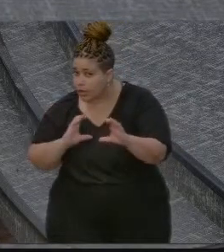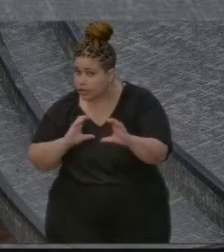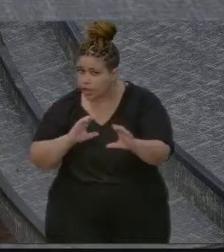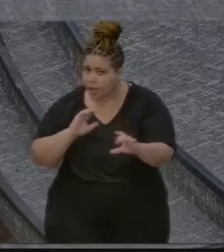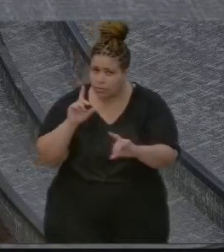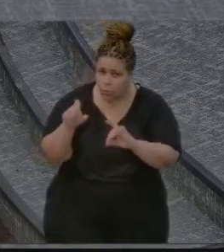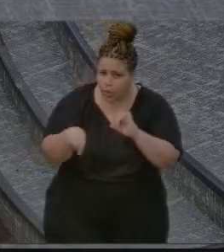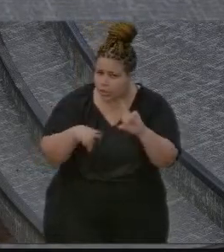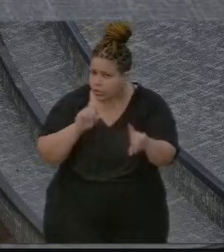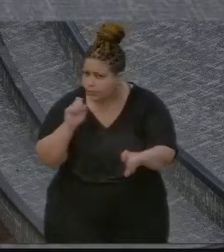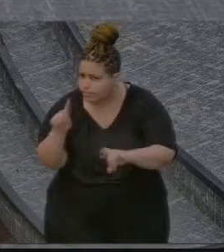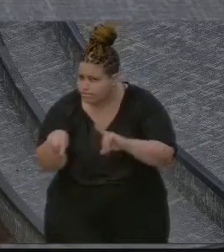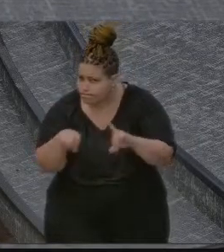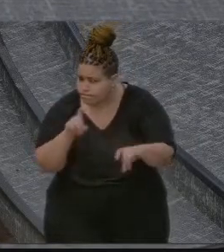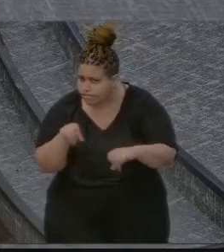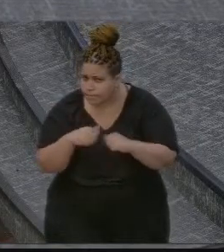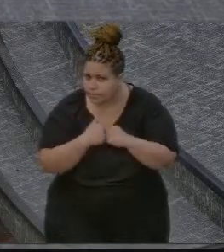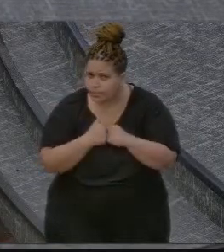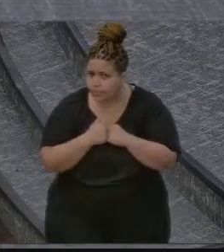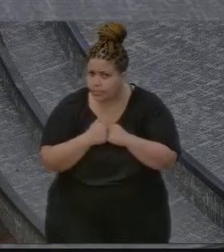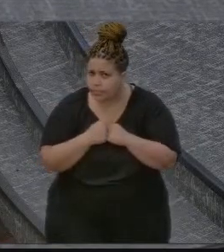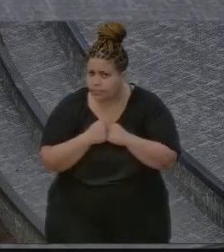about that?